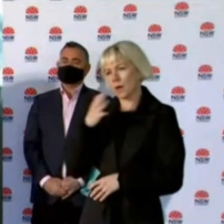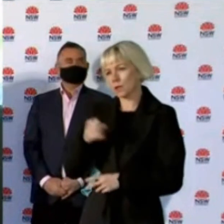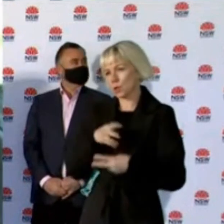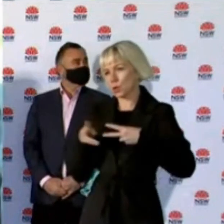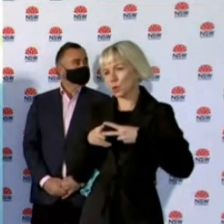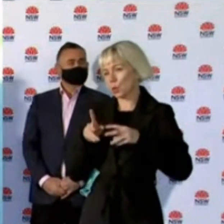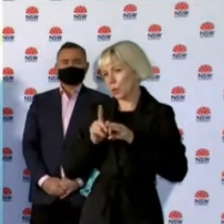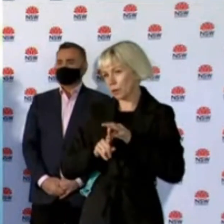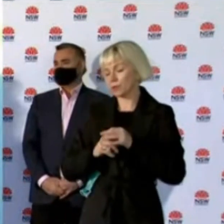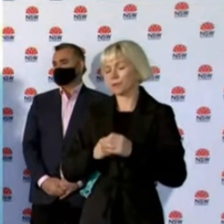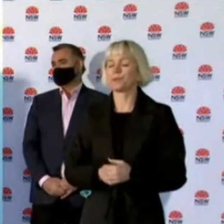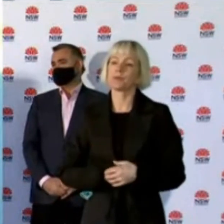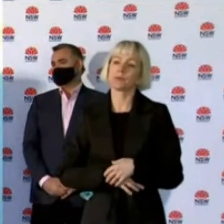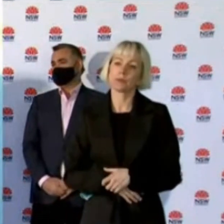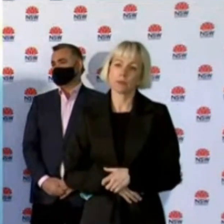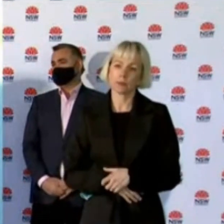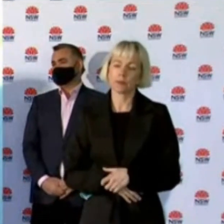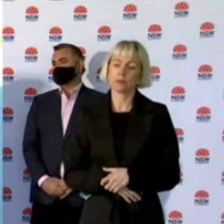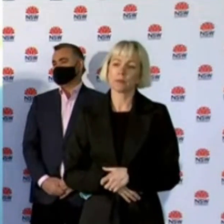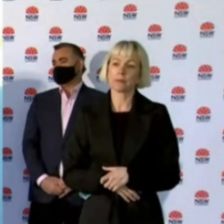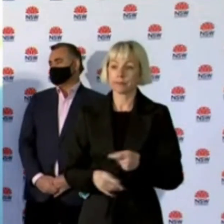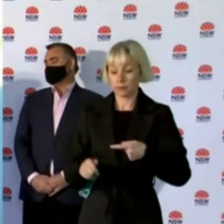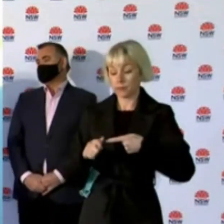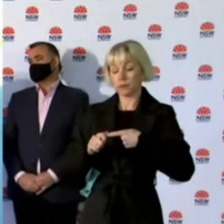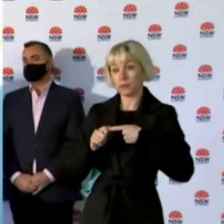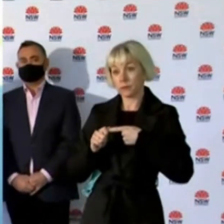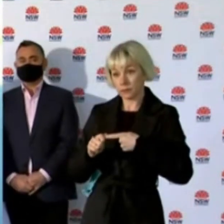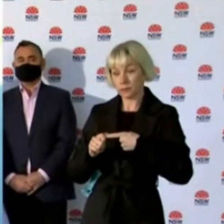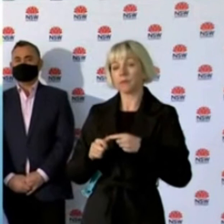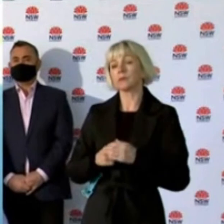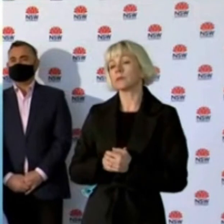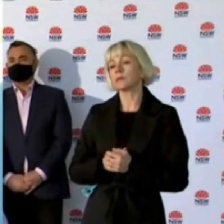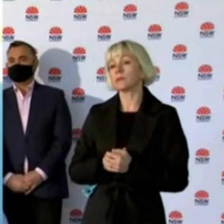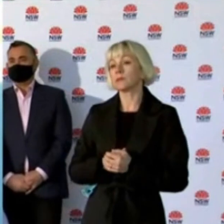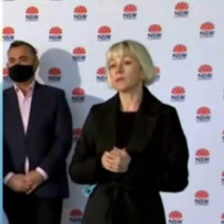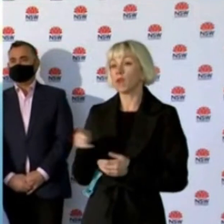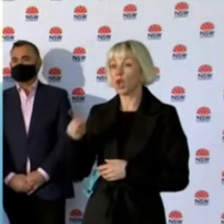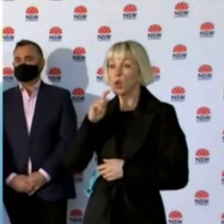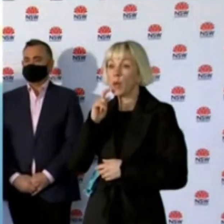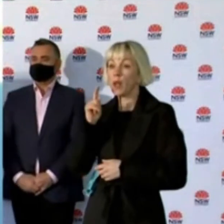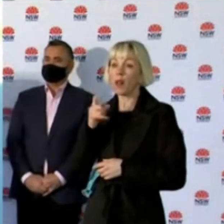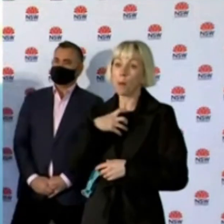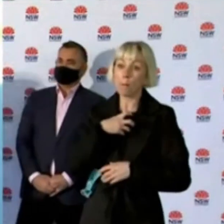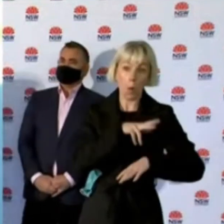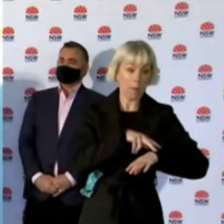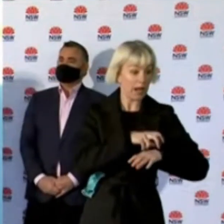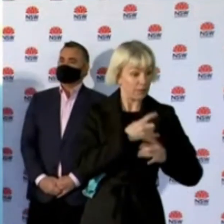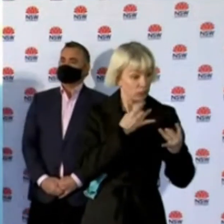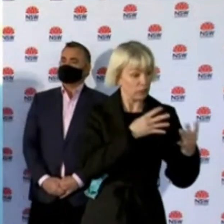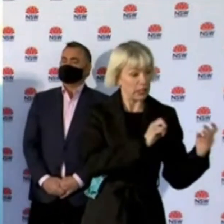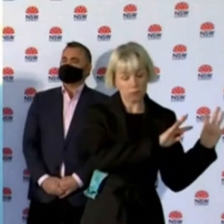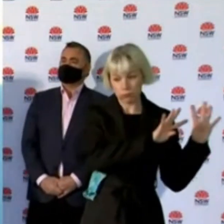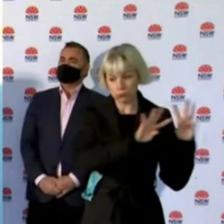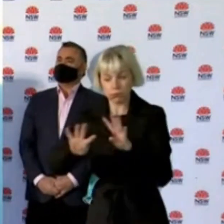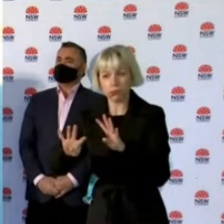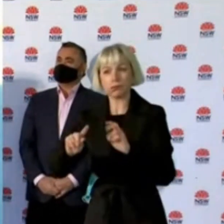of compliance, you're going to get more resources into communities, so you're going to expect more confrontations by nature of the fact there are more of you forcing that